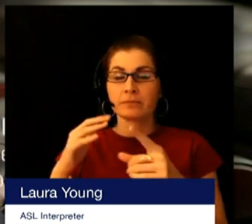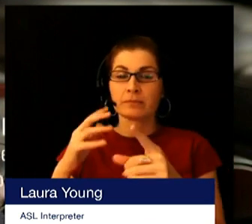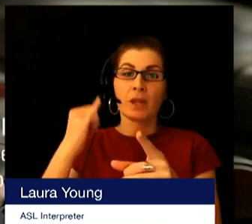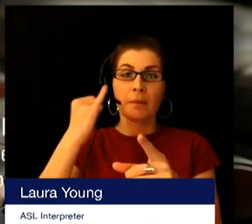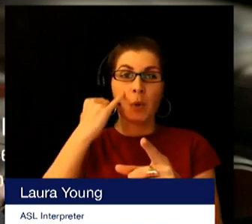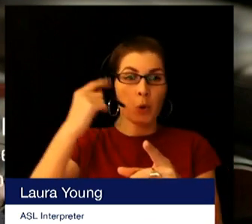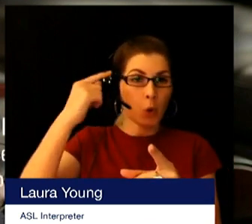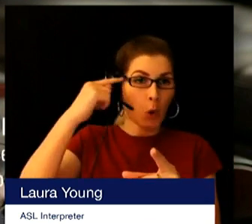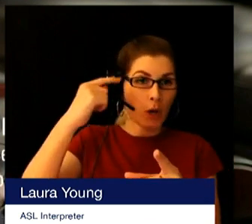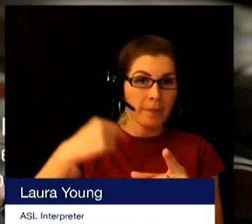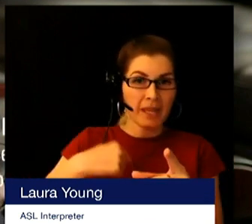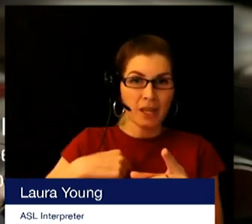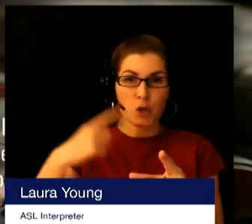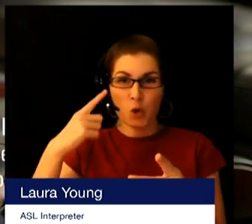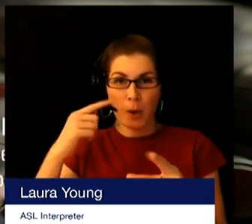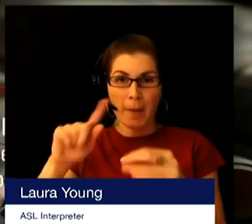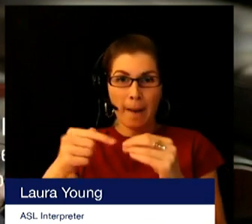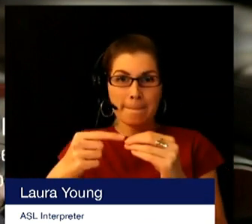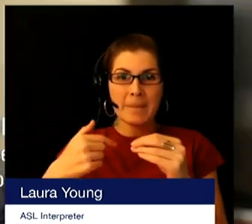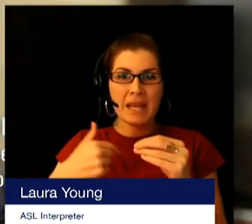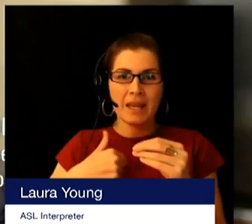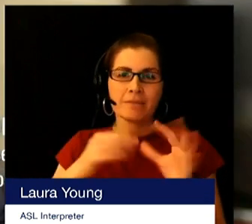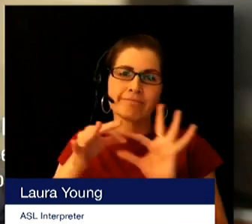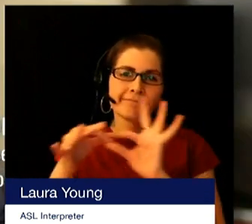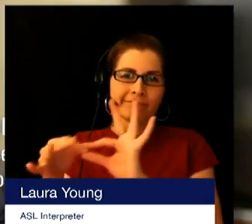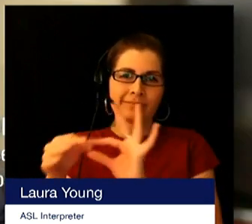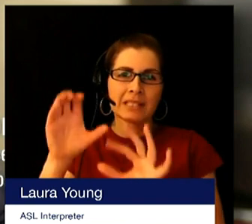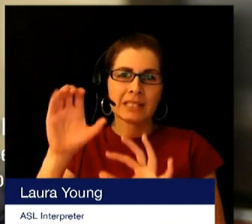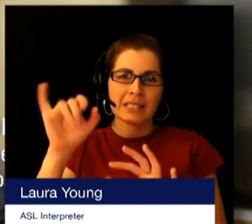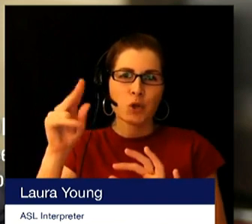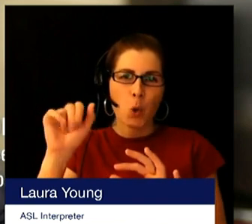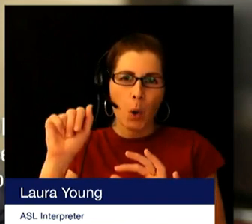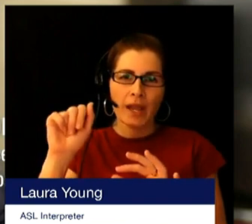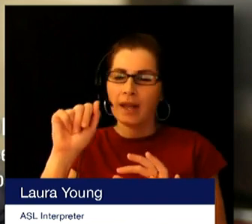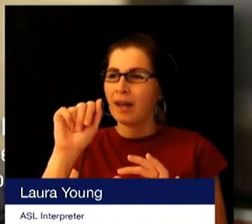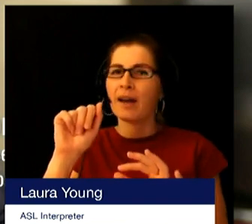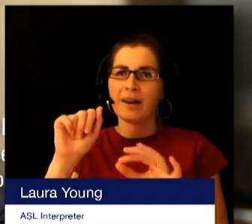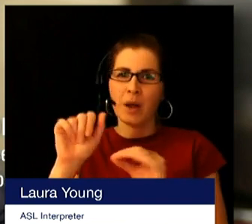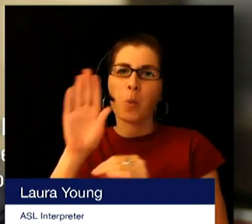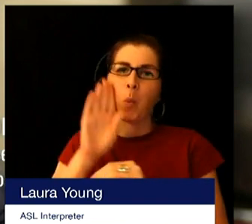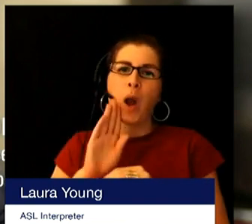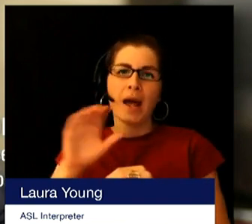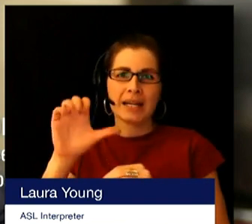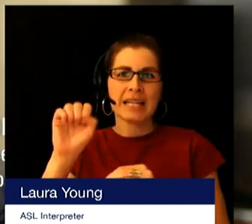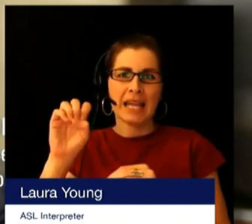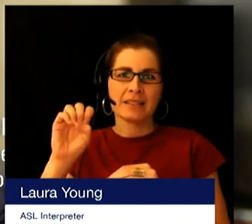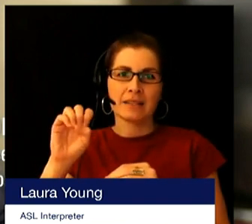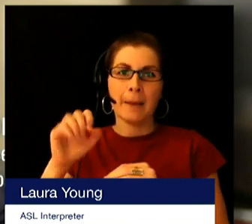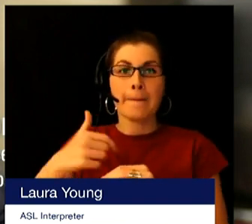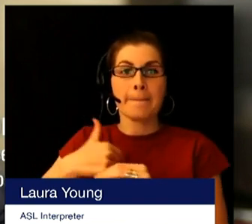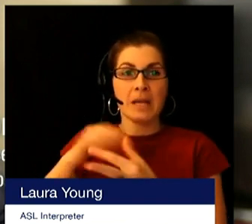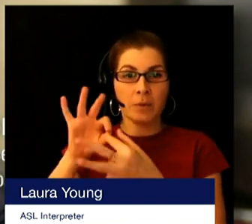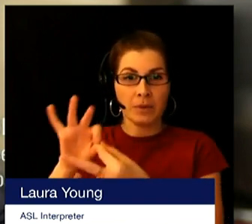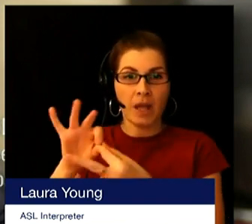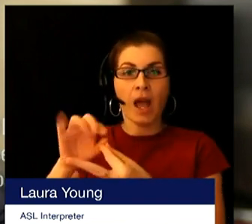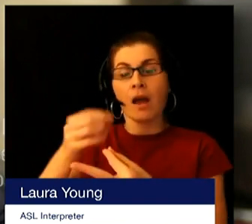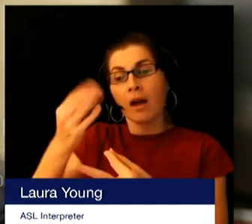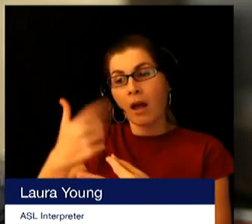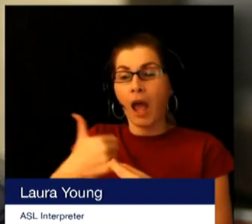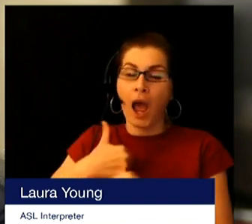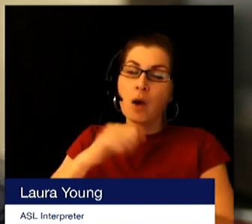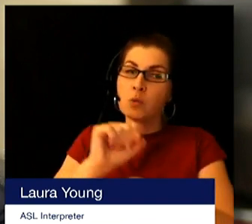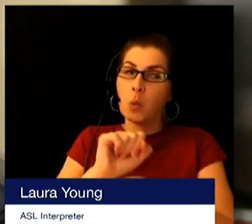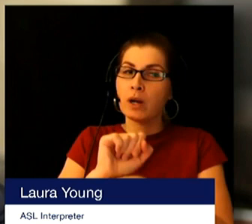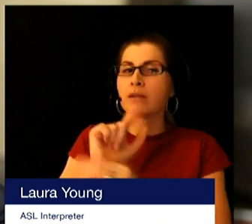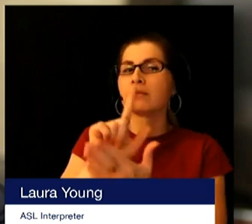of my relationship to the Cyntoia Brown case. My connection to her case was I was working as a prosecutor in the Tennessee Attorney